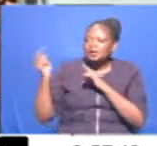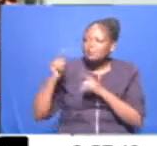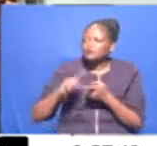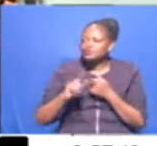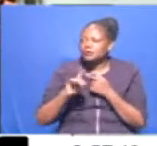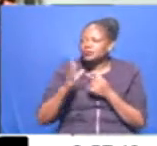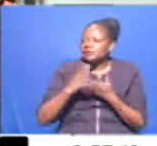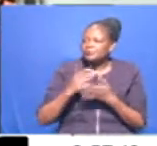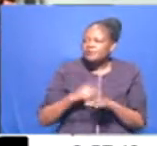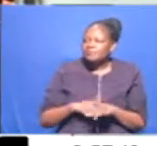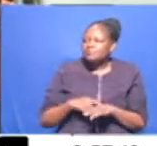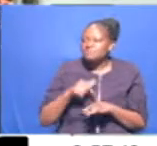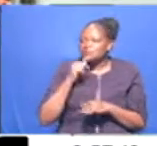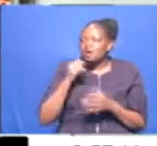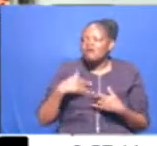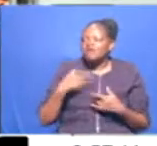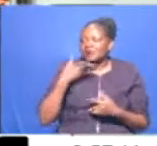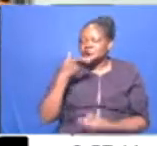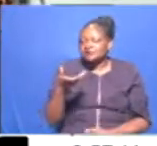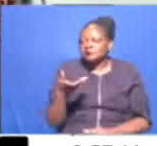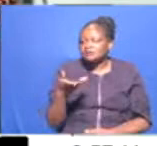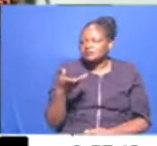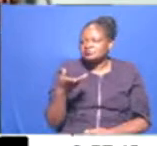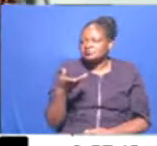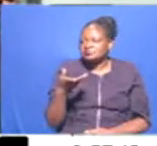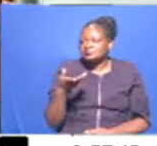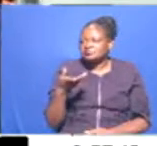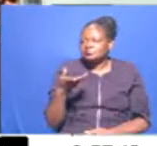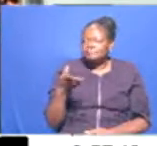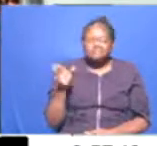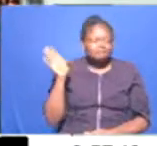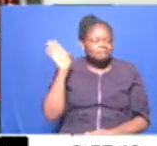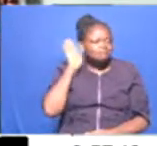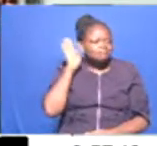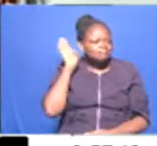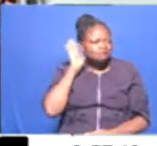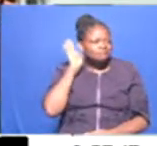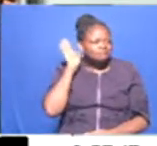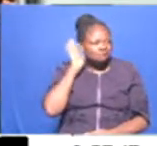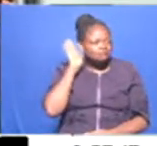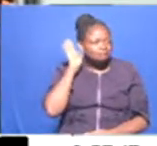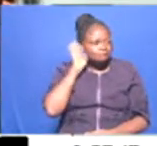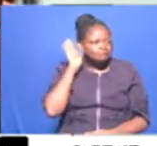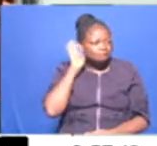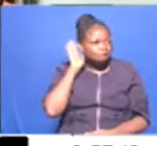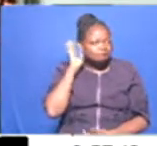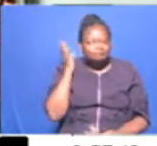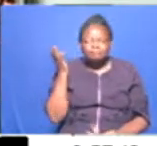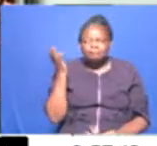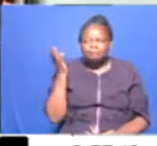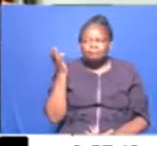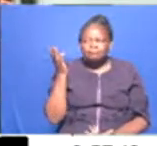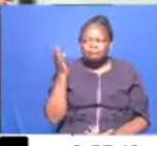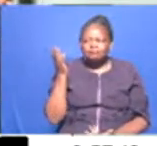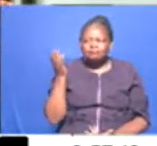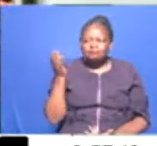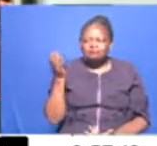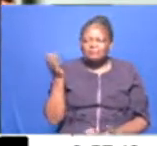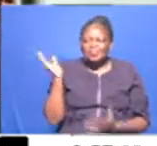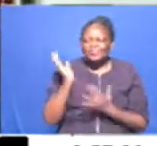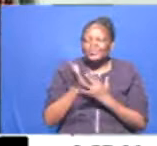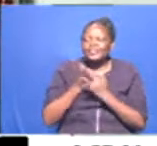sometimes you may not even have an answer. Practice listening. Just give them a listening ear. Don't disrupt them. Let